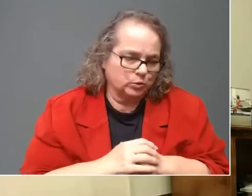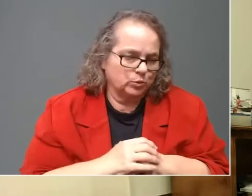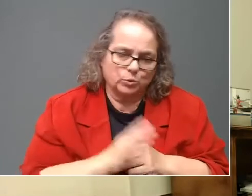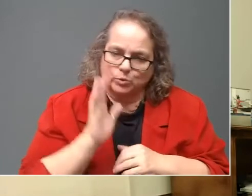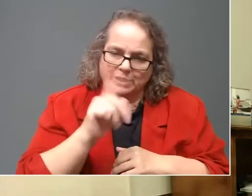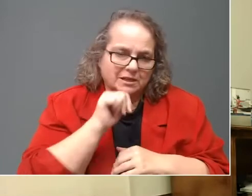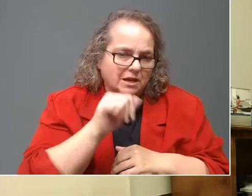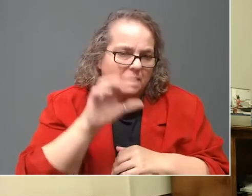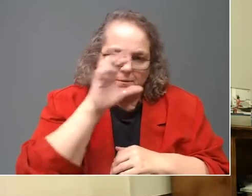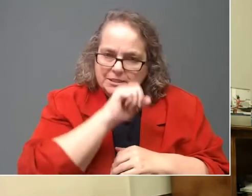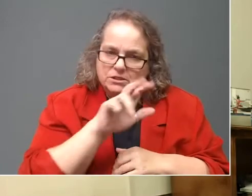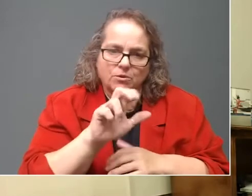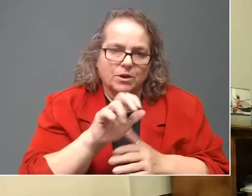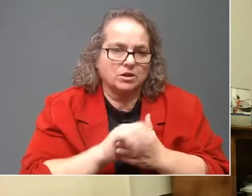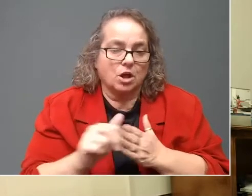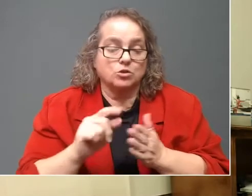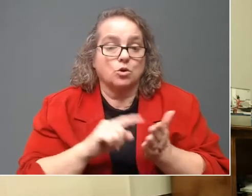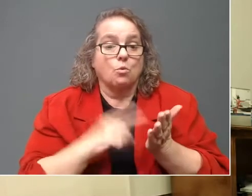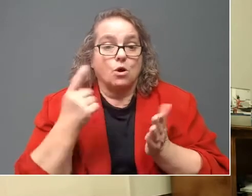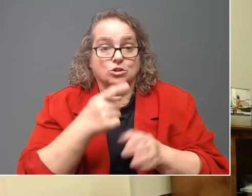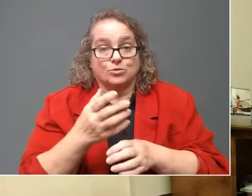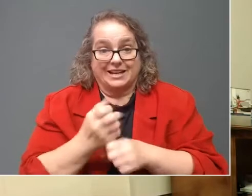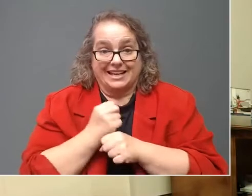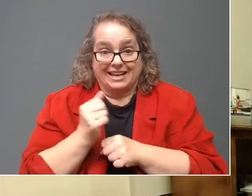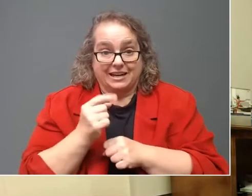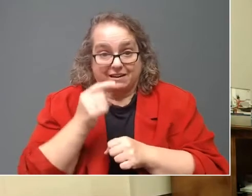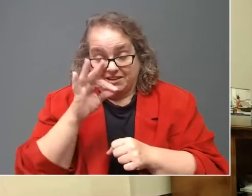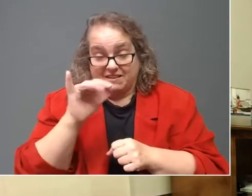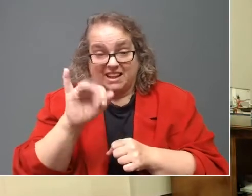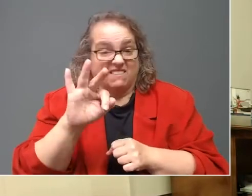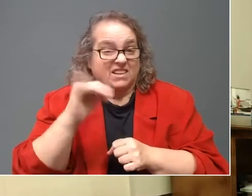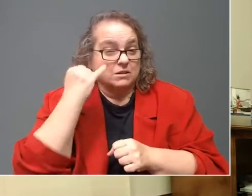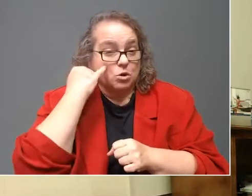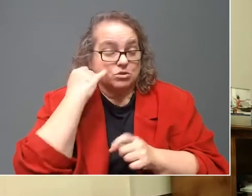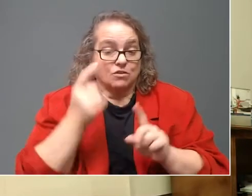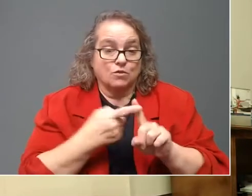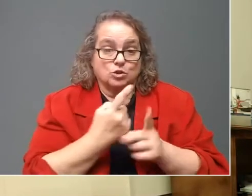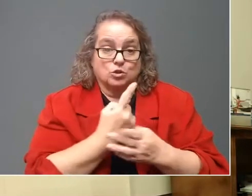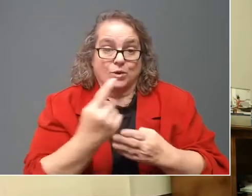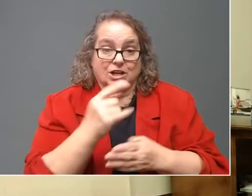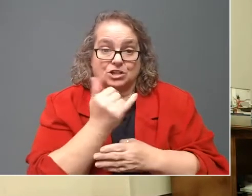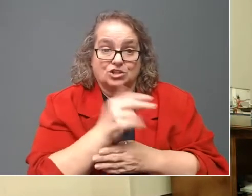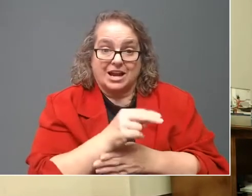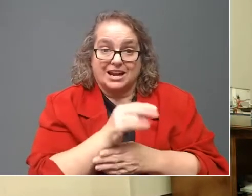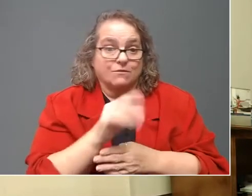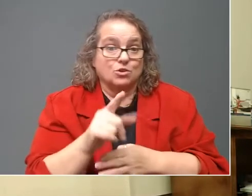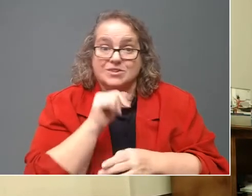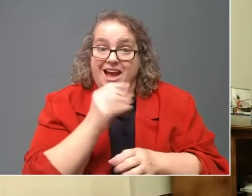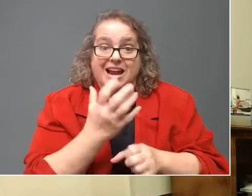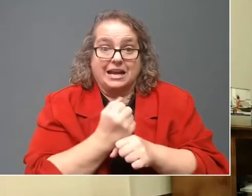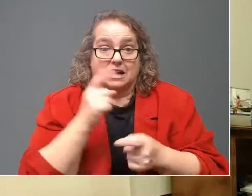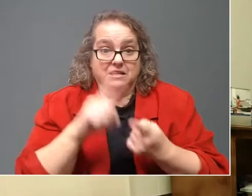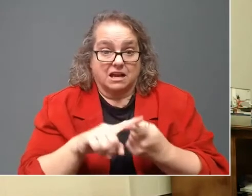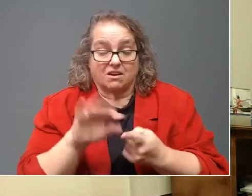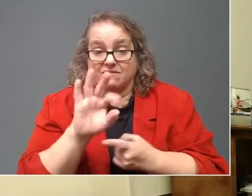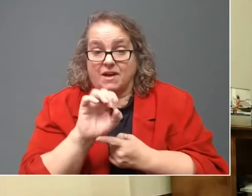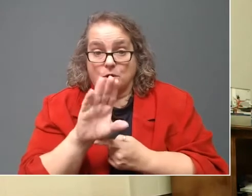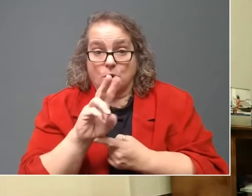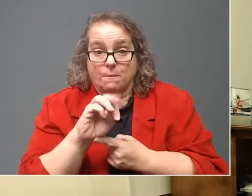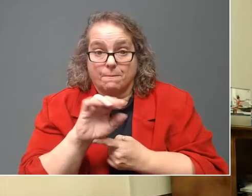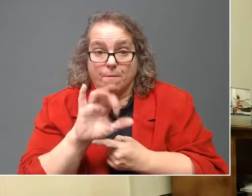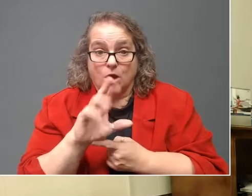you get that pay, if it's for the first week of January, even if you don't get that pay till February or March, you will